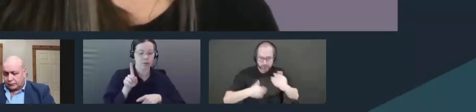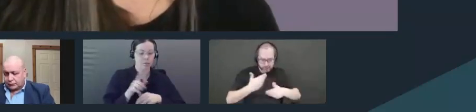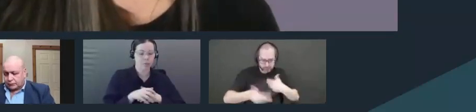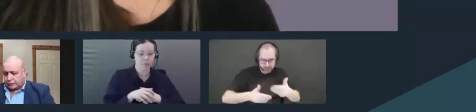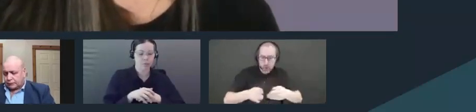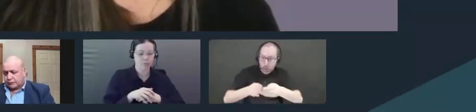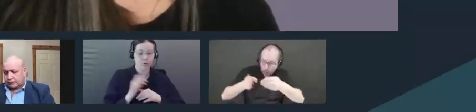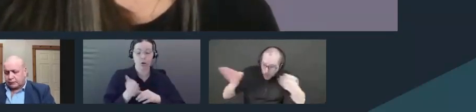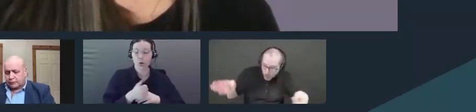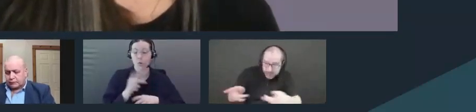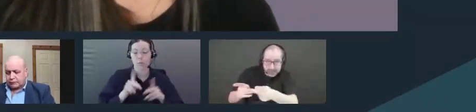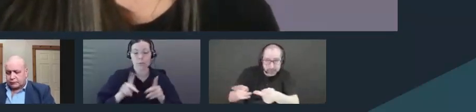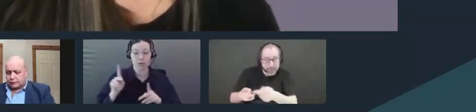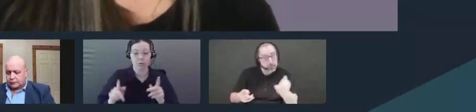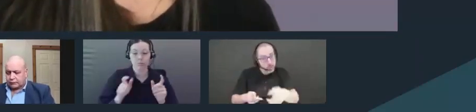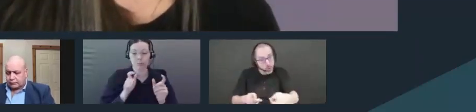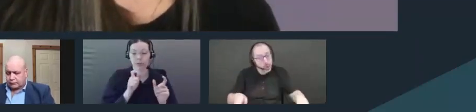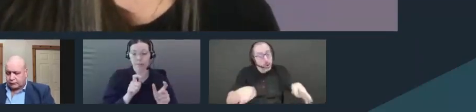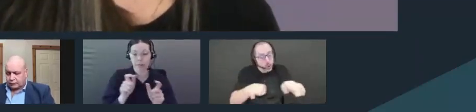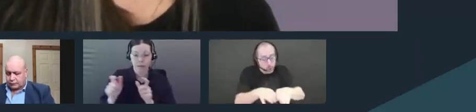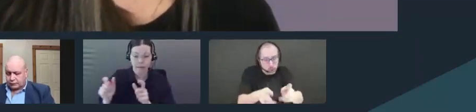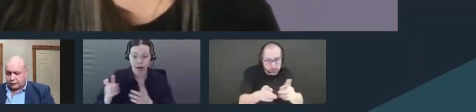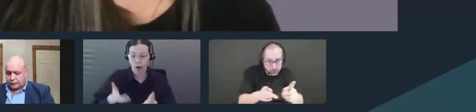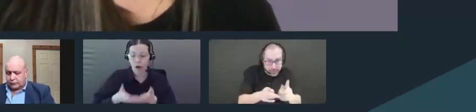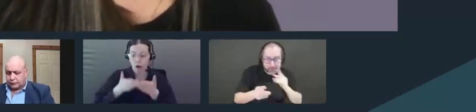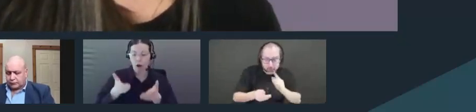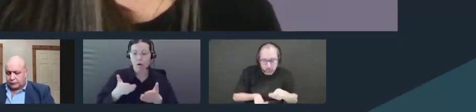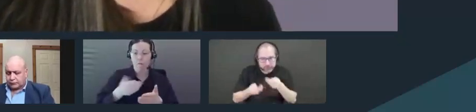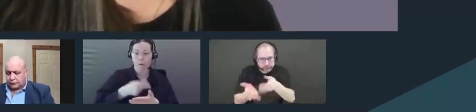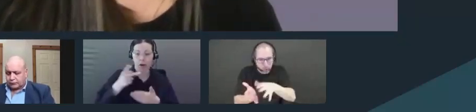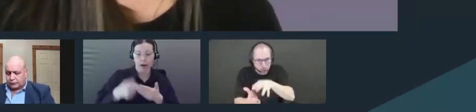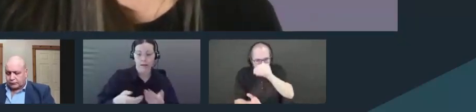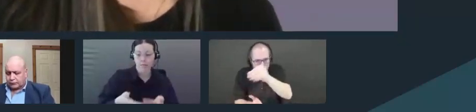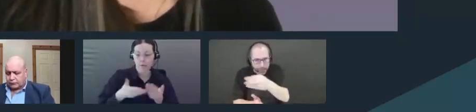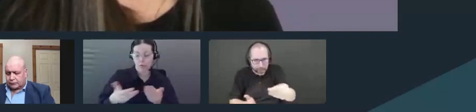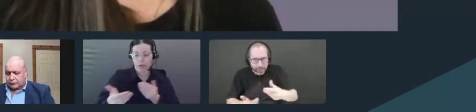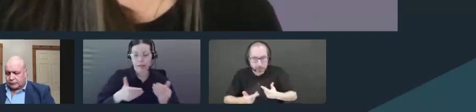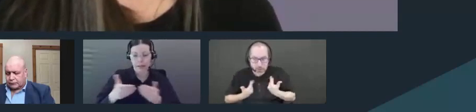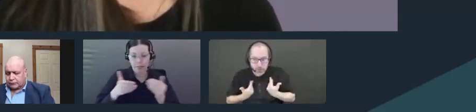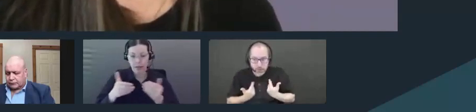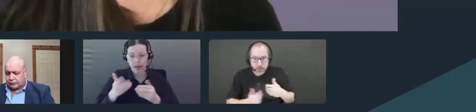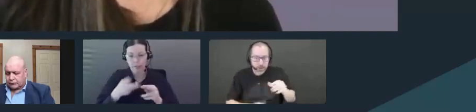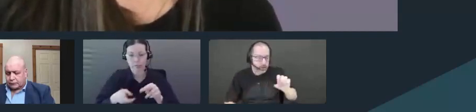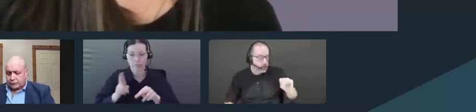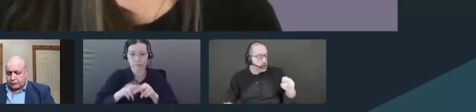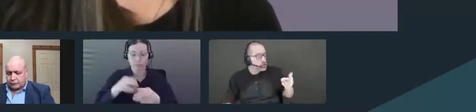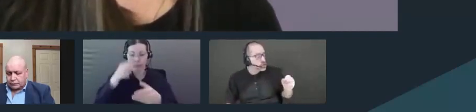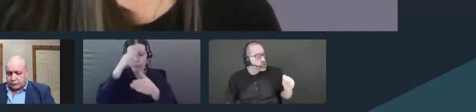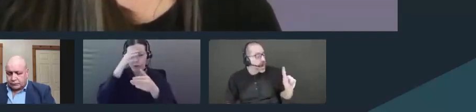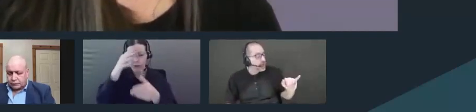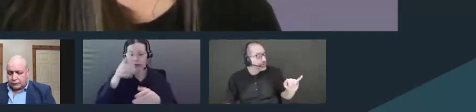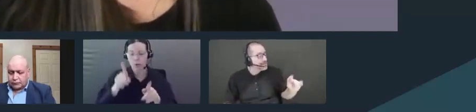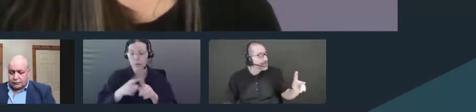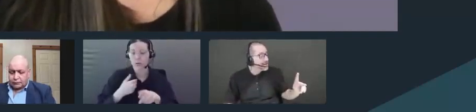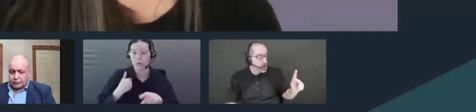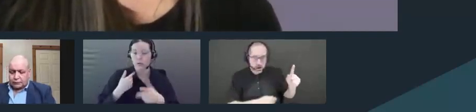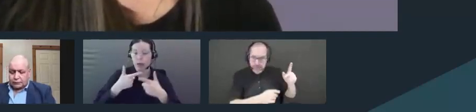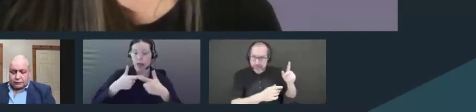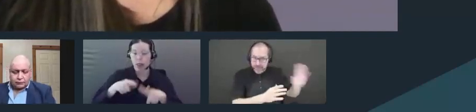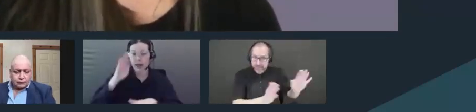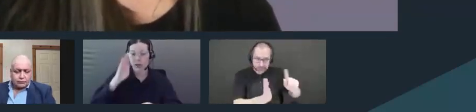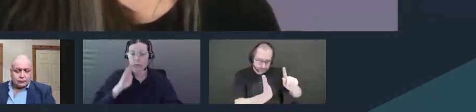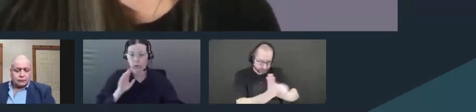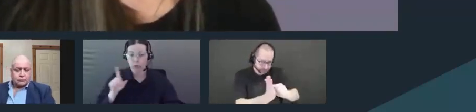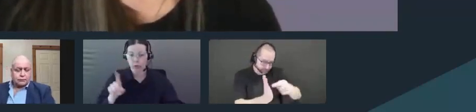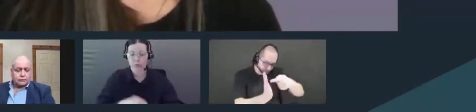spaces for language learning and use. As Shohami argued theoretically, and as